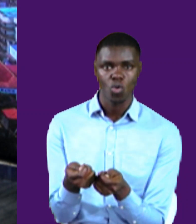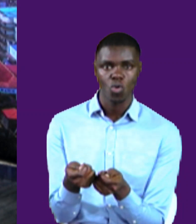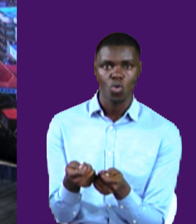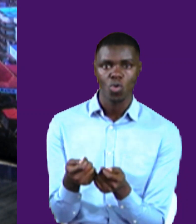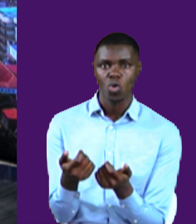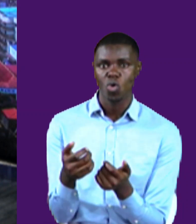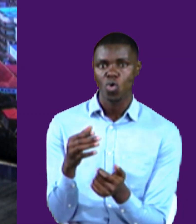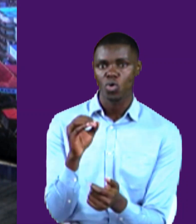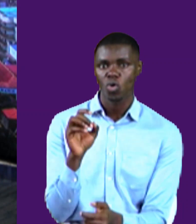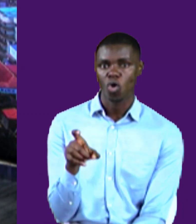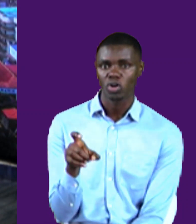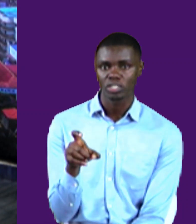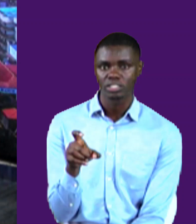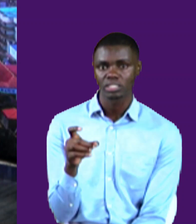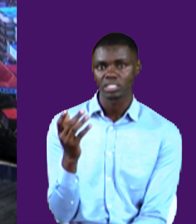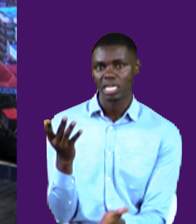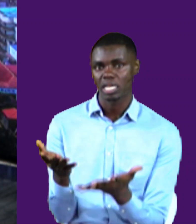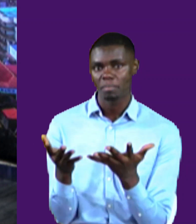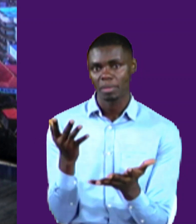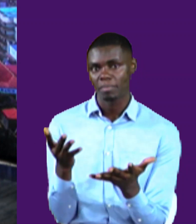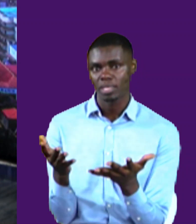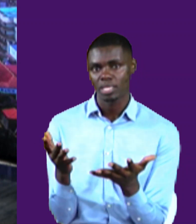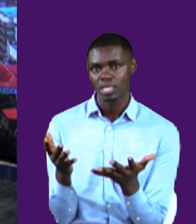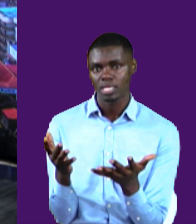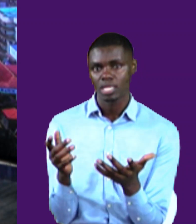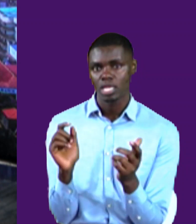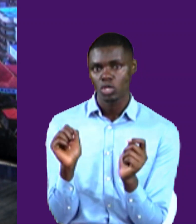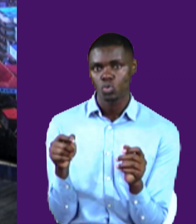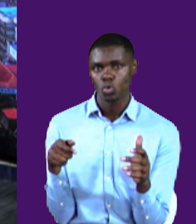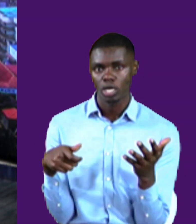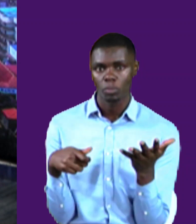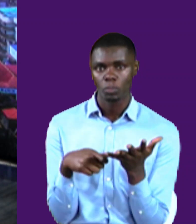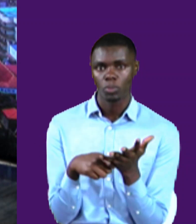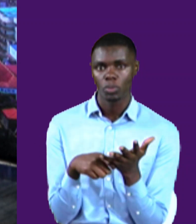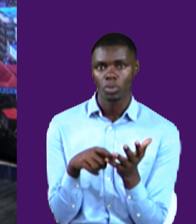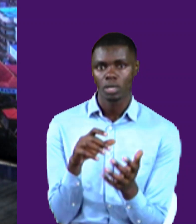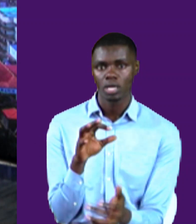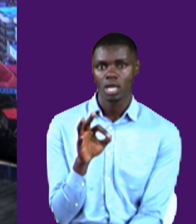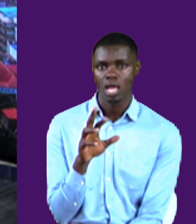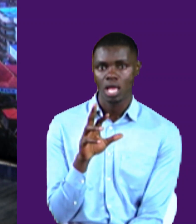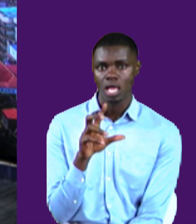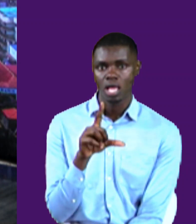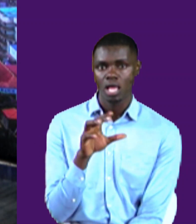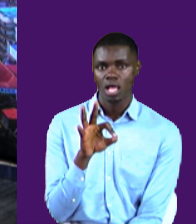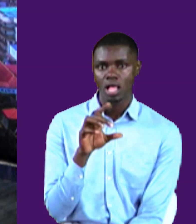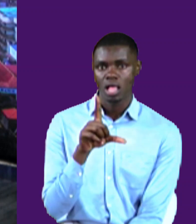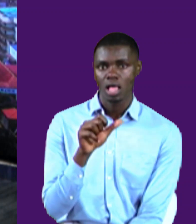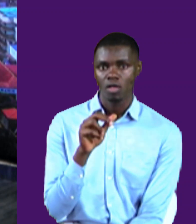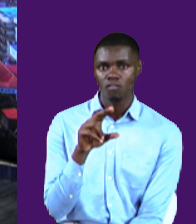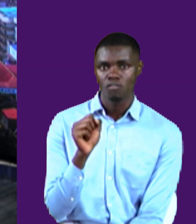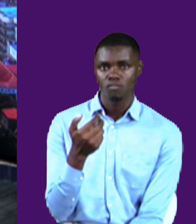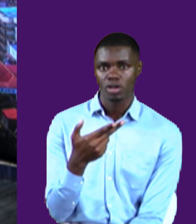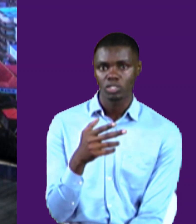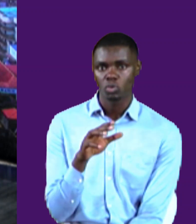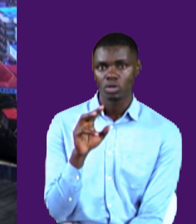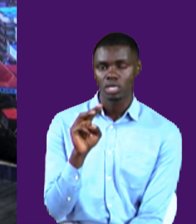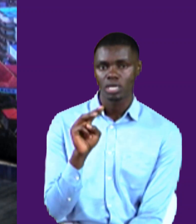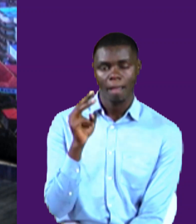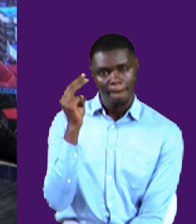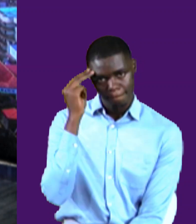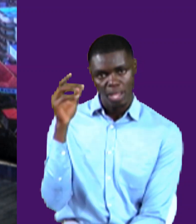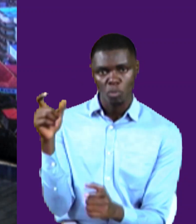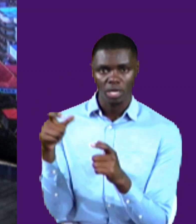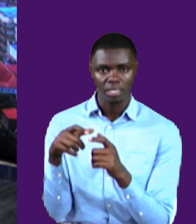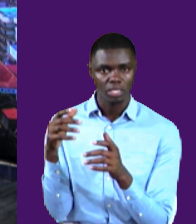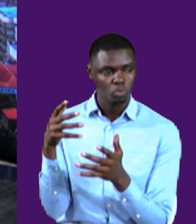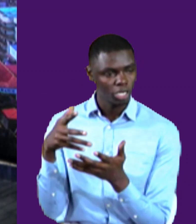aux, and maybe you can insert a flash disk and memory card and you are able to listen to music.